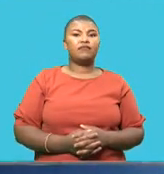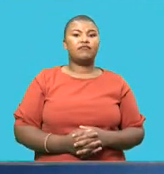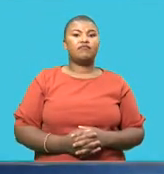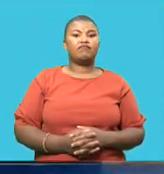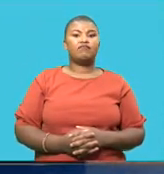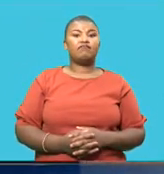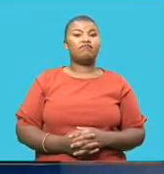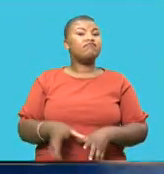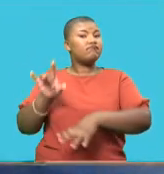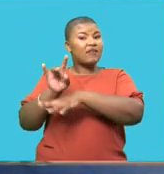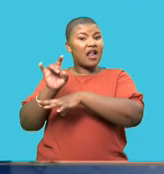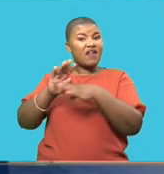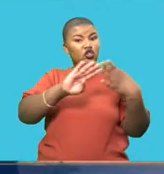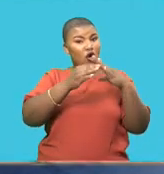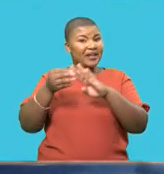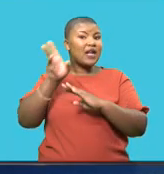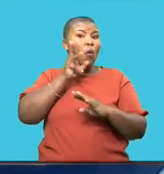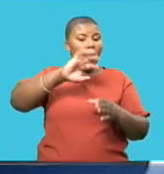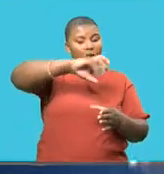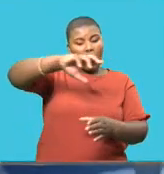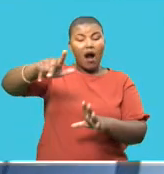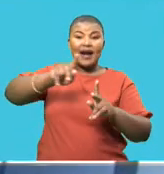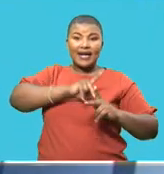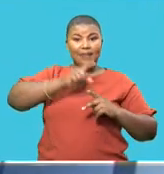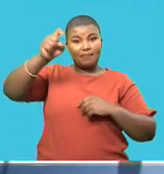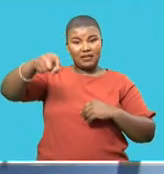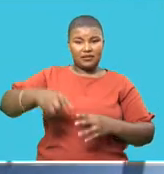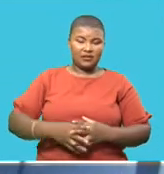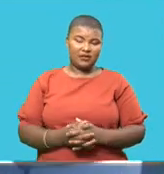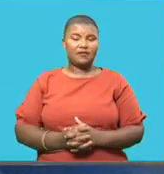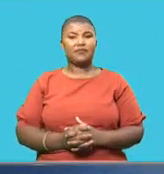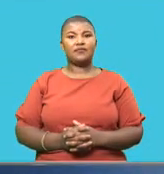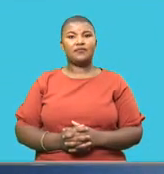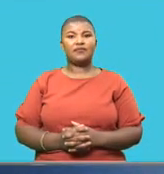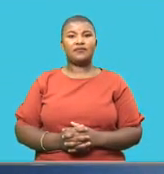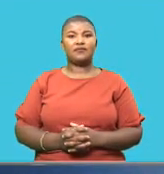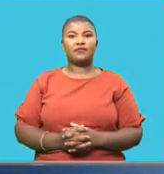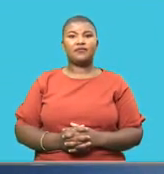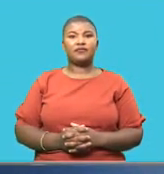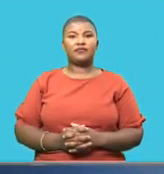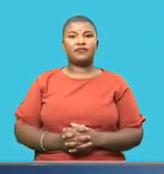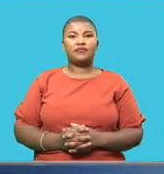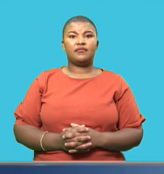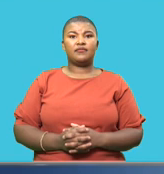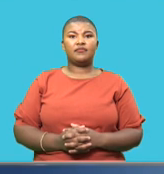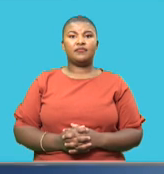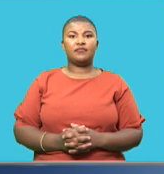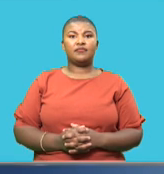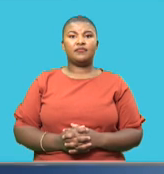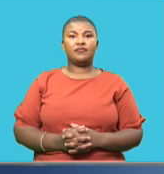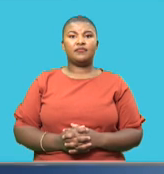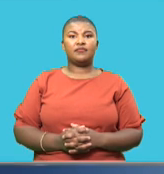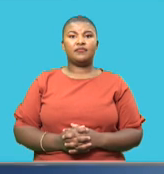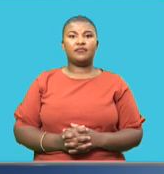go ga le go beheletsa metsi nako e sa dumela. Ditabeng tsa Soweto TV ke Manini Morolo ke le Sofia Town.